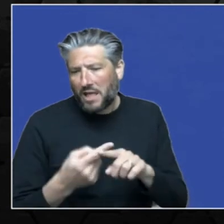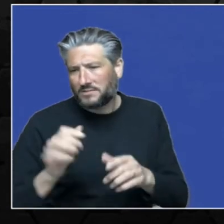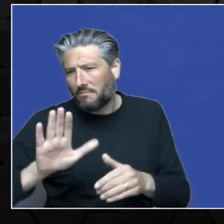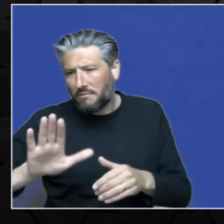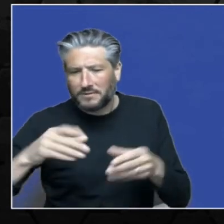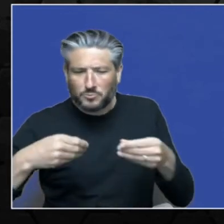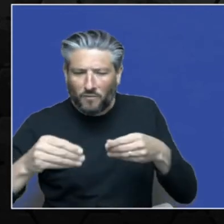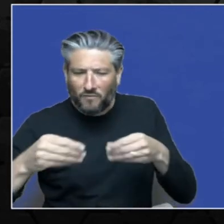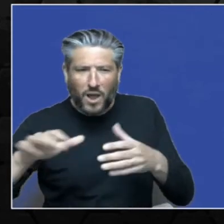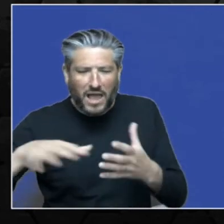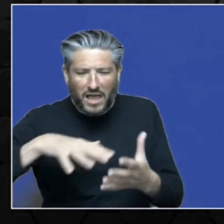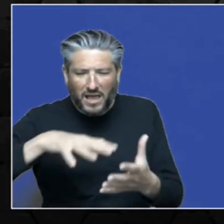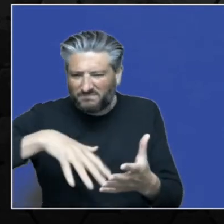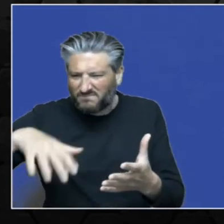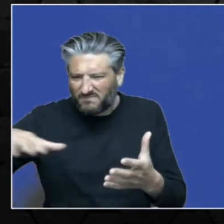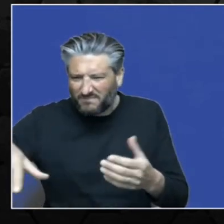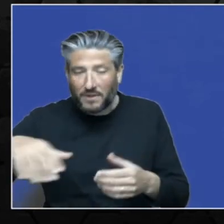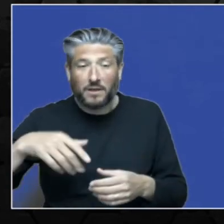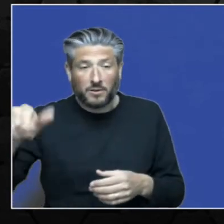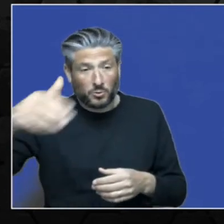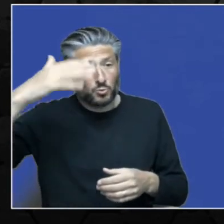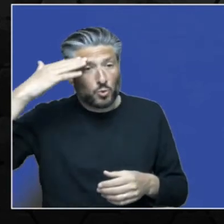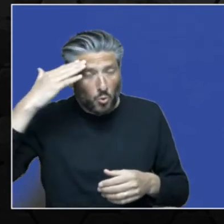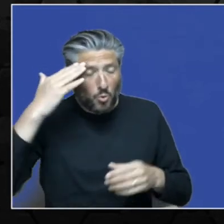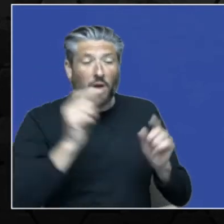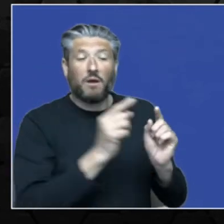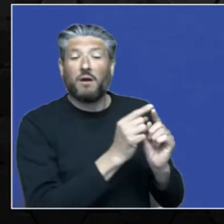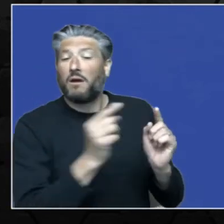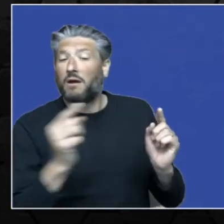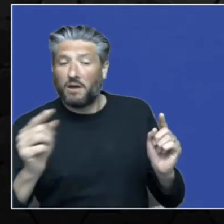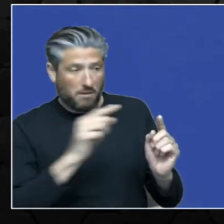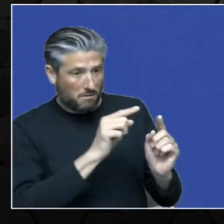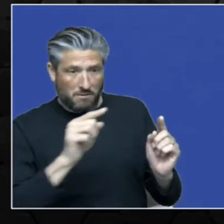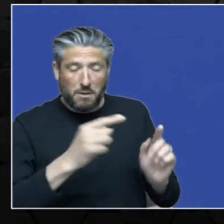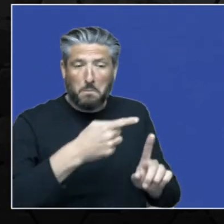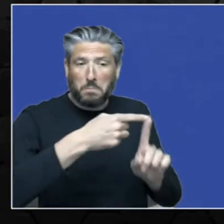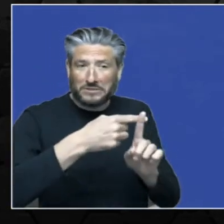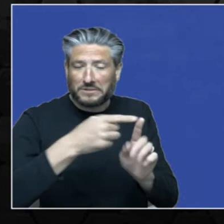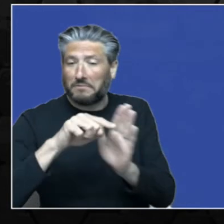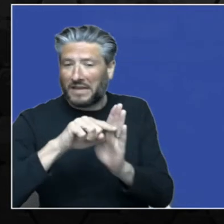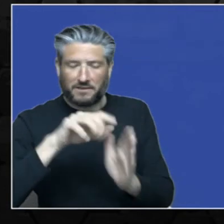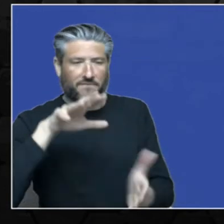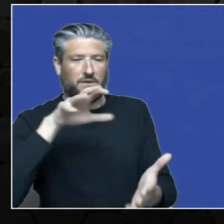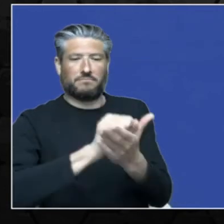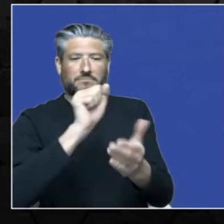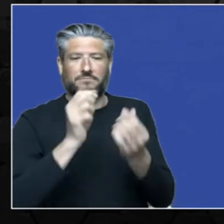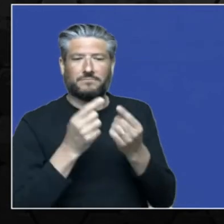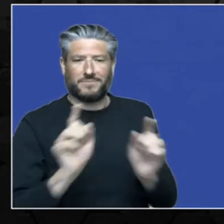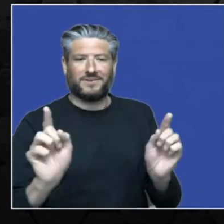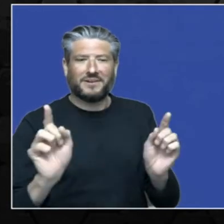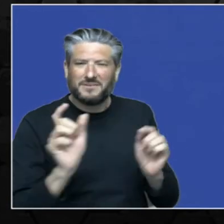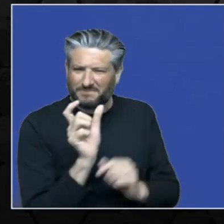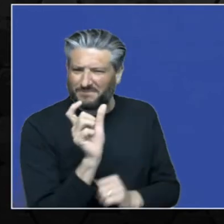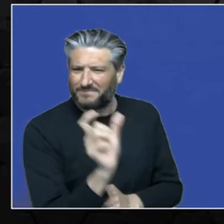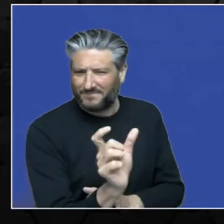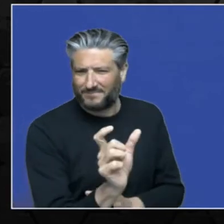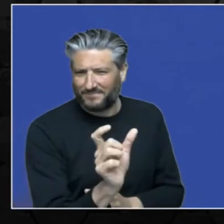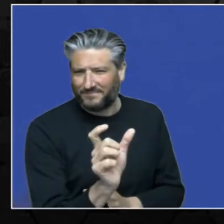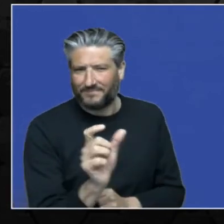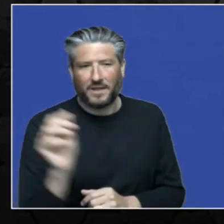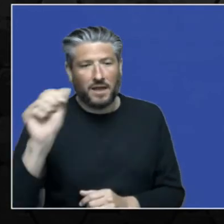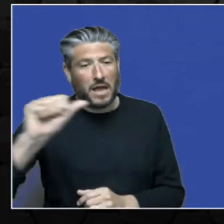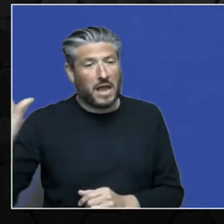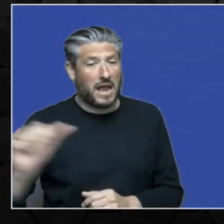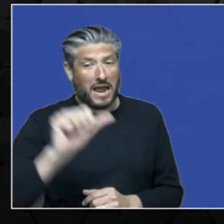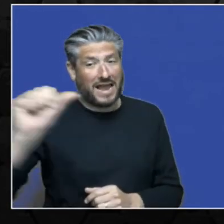whether the sentence, obviously the sentiment of the sentence. So there are like 120 languages on Azure and it's still building right now.